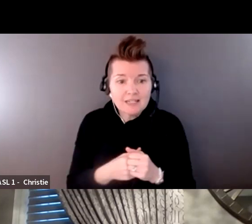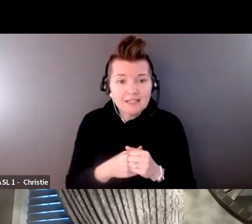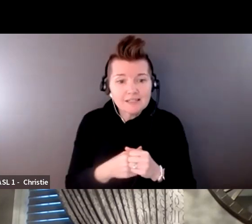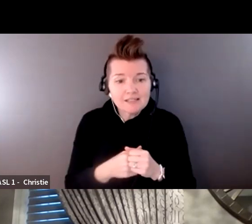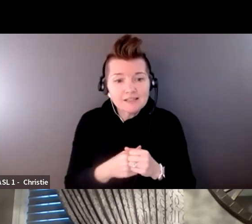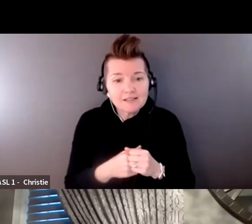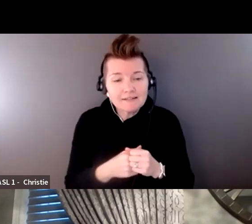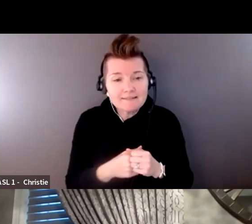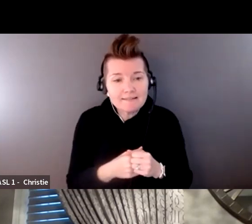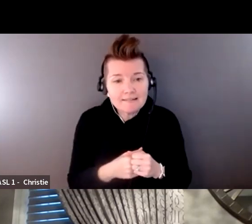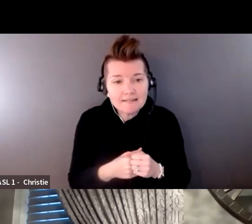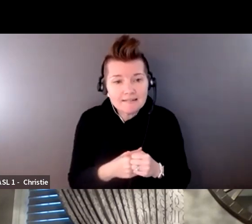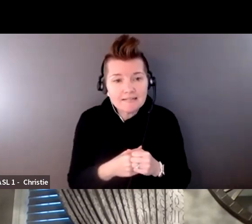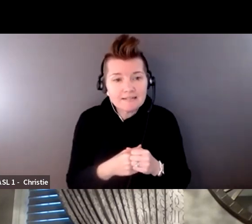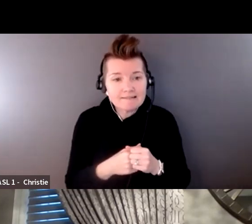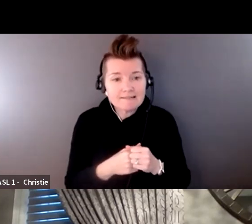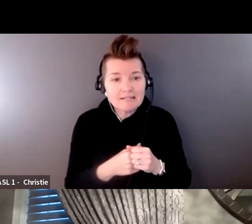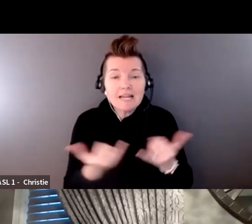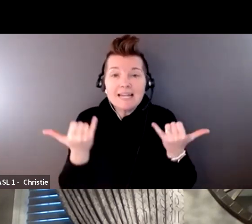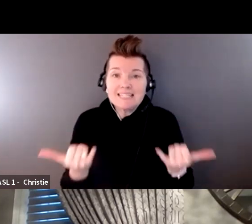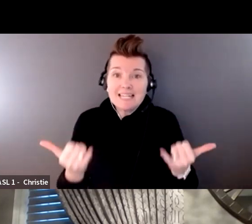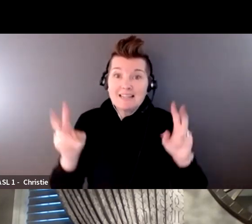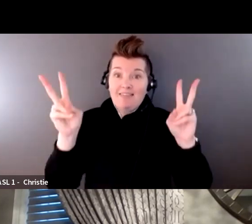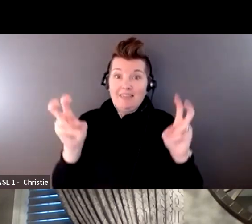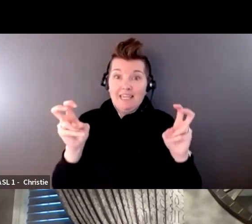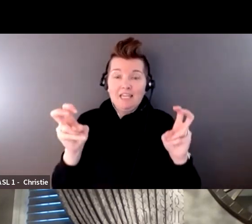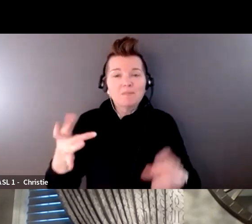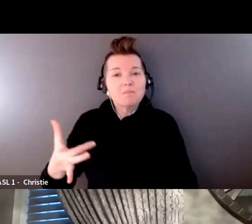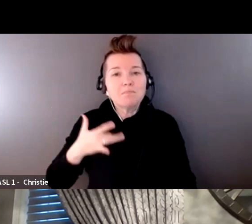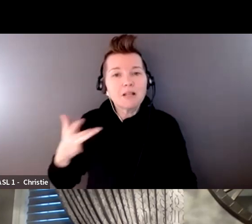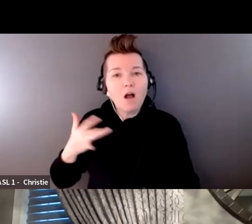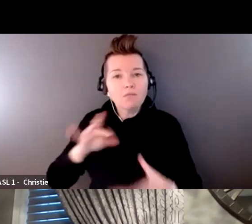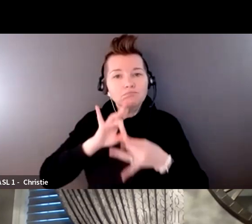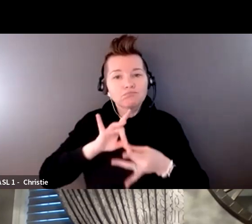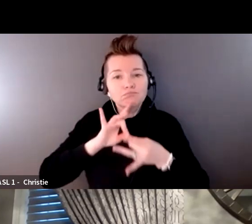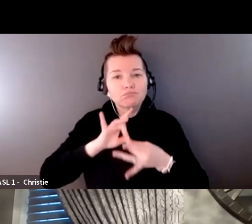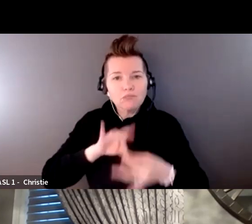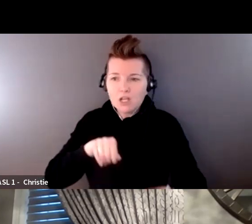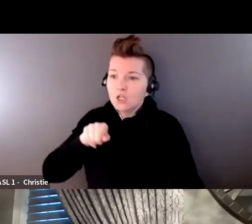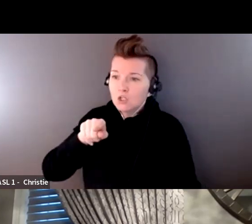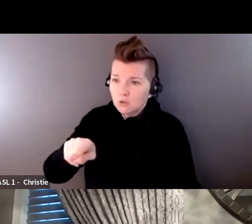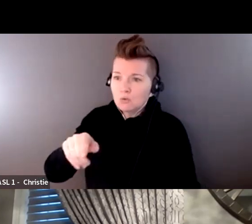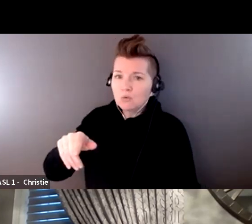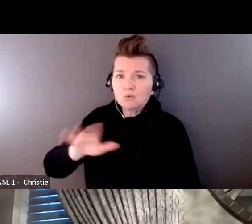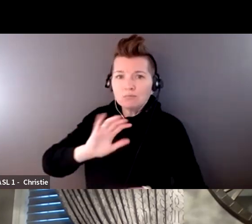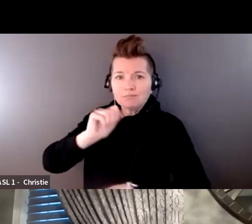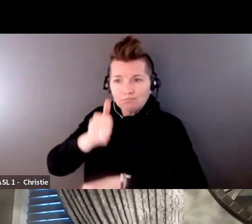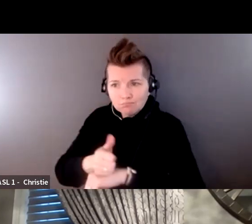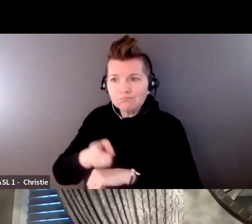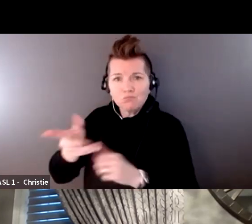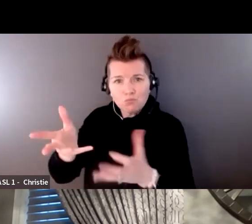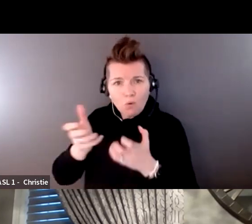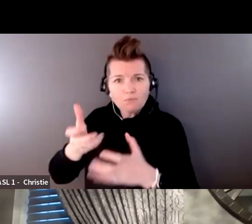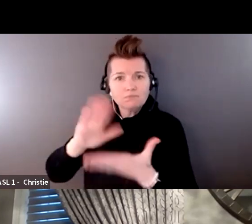being the sense of belonging, you all put so much effort into creating an environment where your community feels like they belong. So